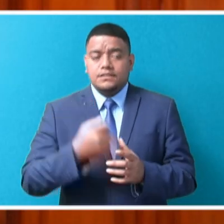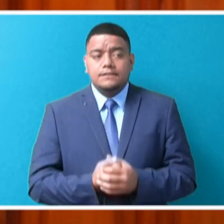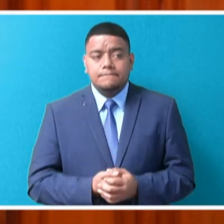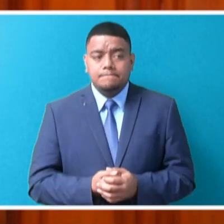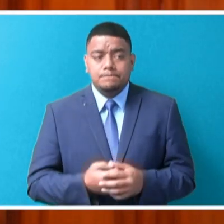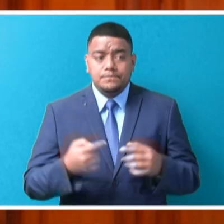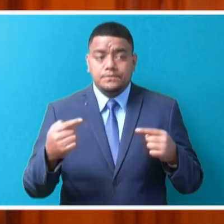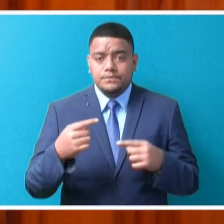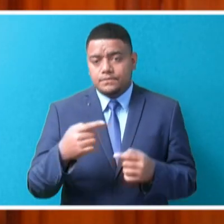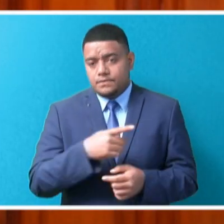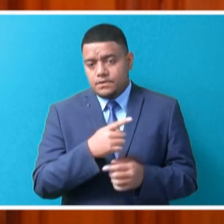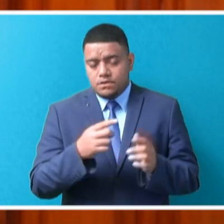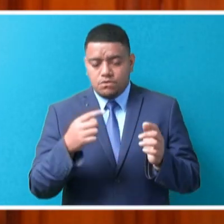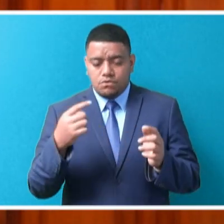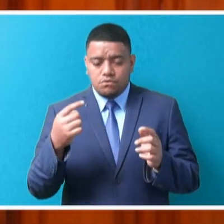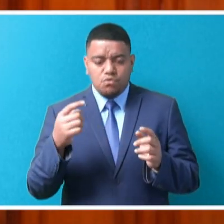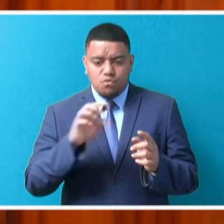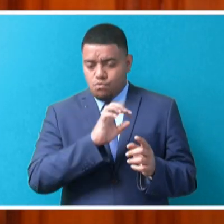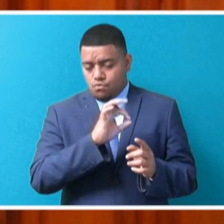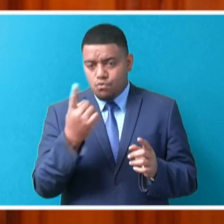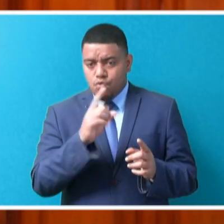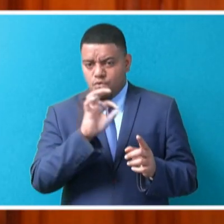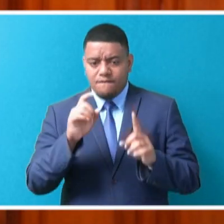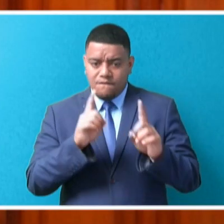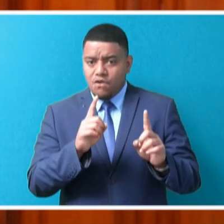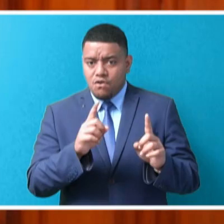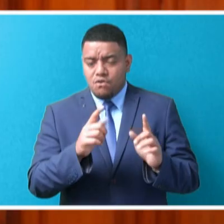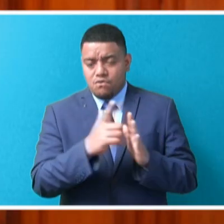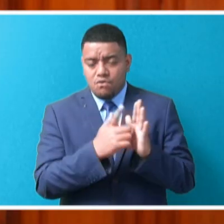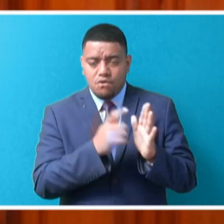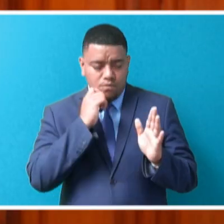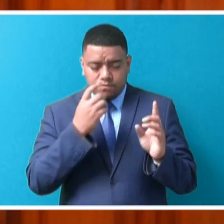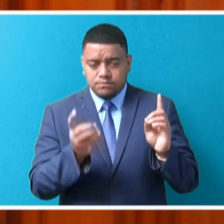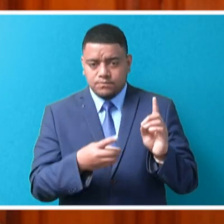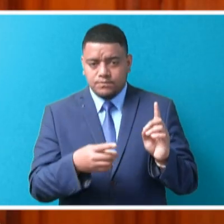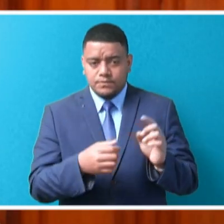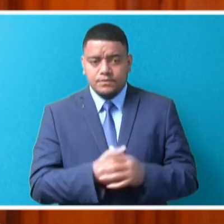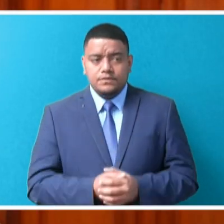against non-compliance. Honourable Speaker, our objective this year is